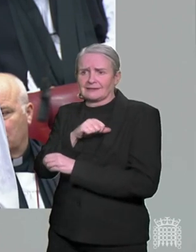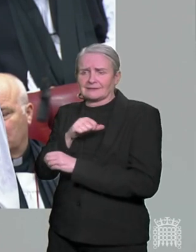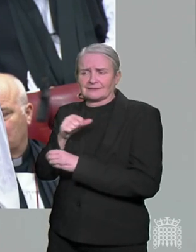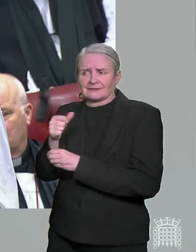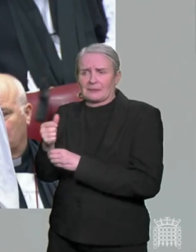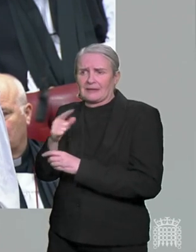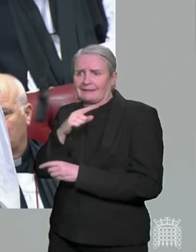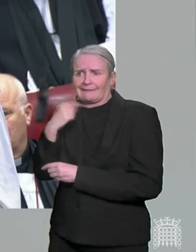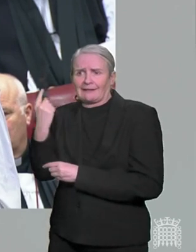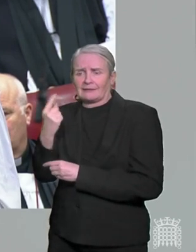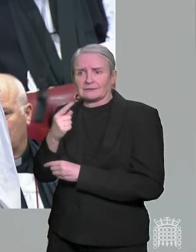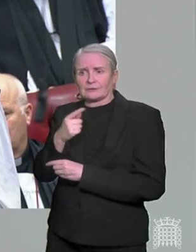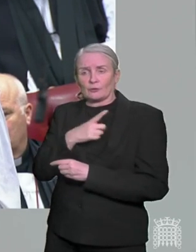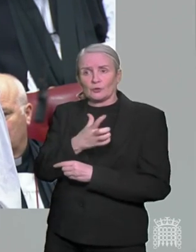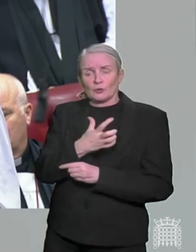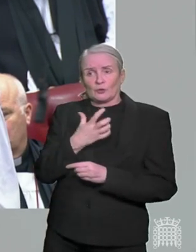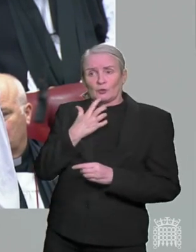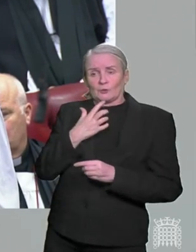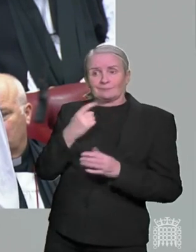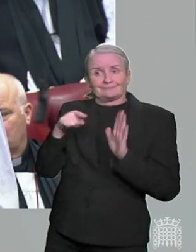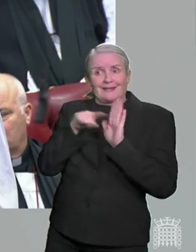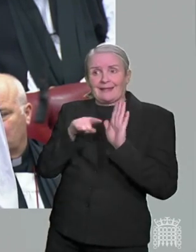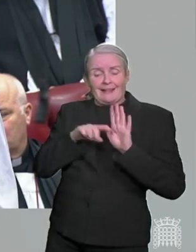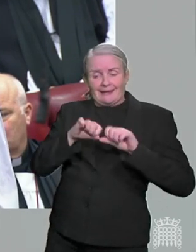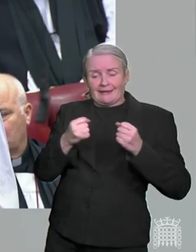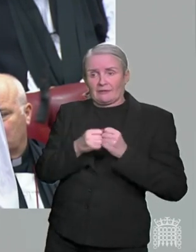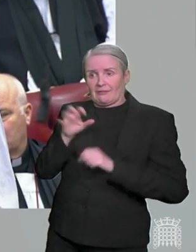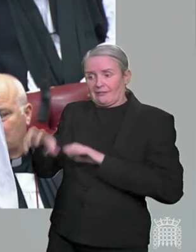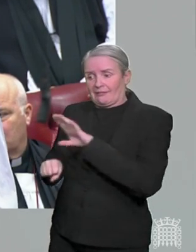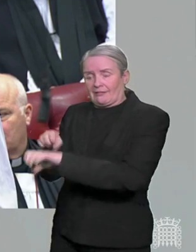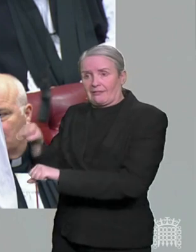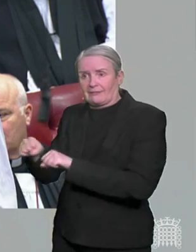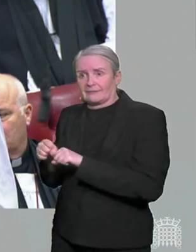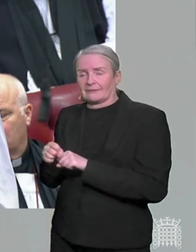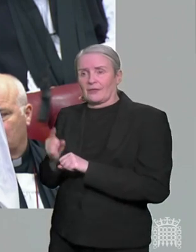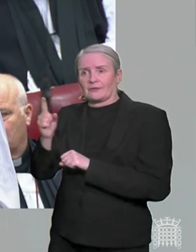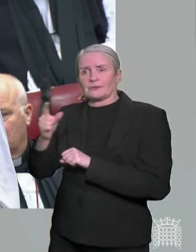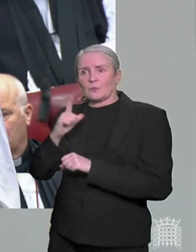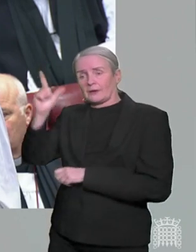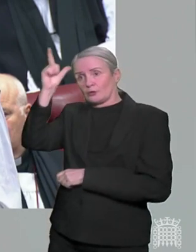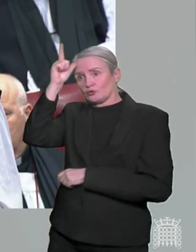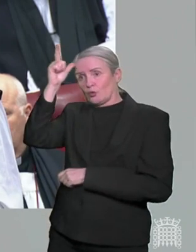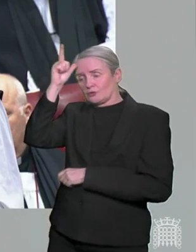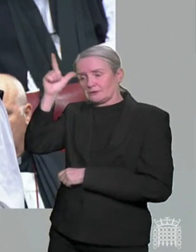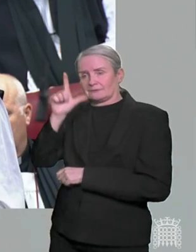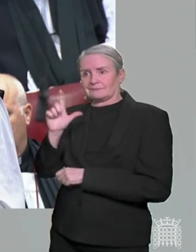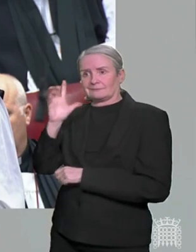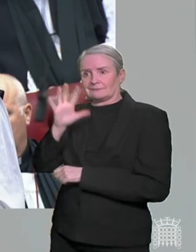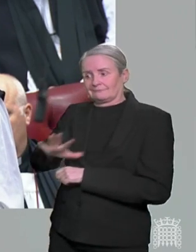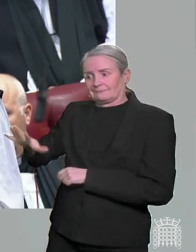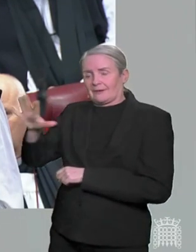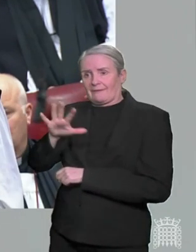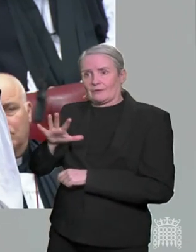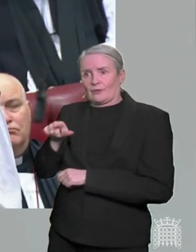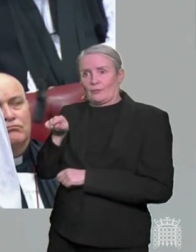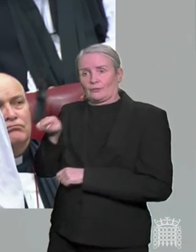illegal settlements. One of the countries most affected by that is the Hashemite Kingdom of Jordan. And my question is,